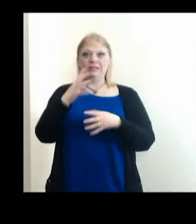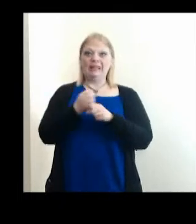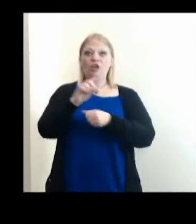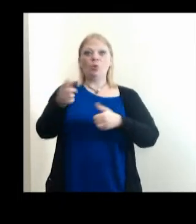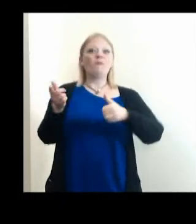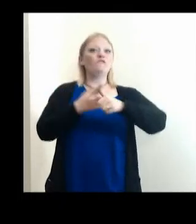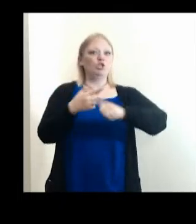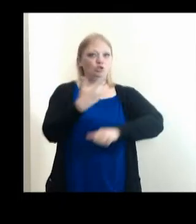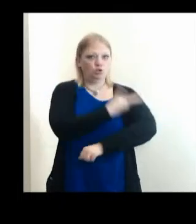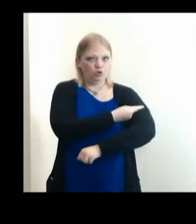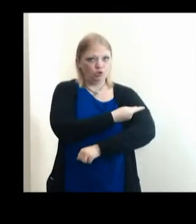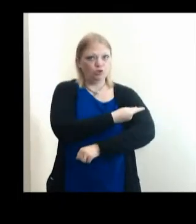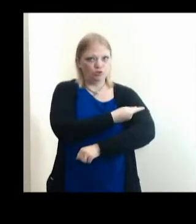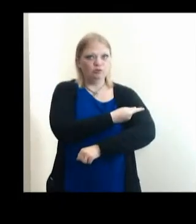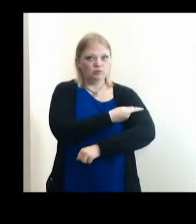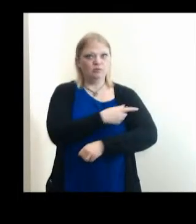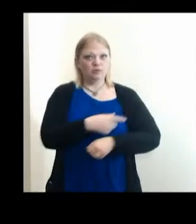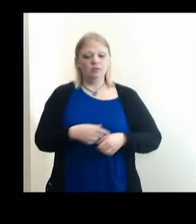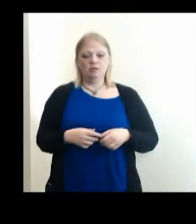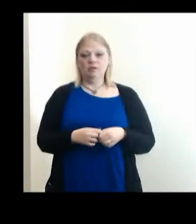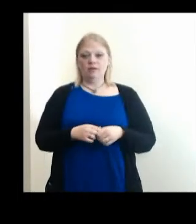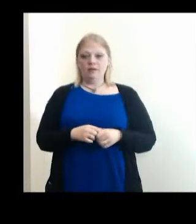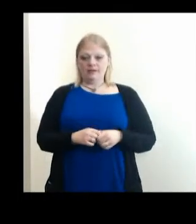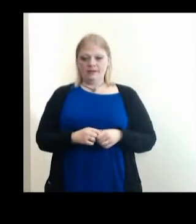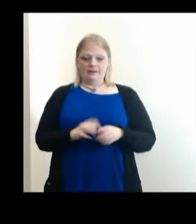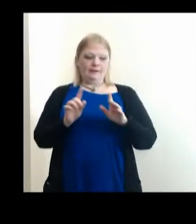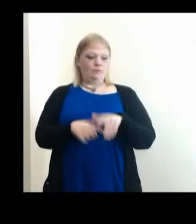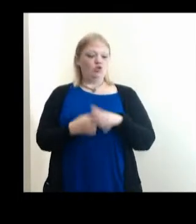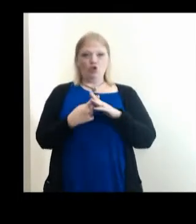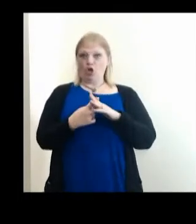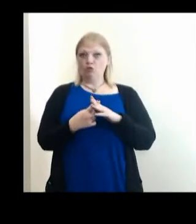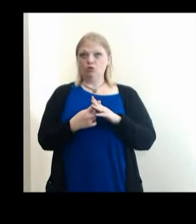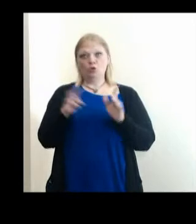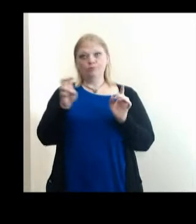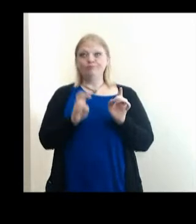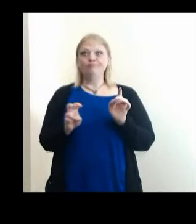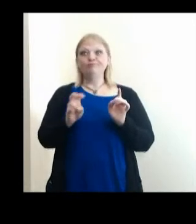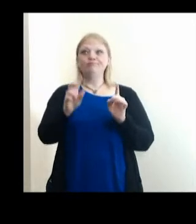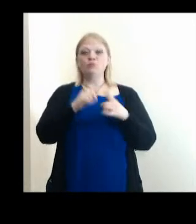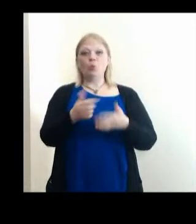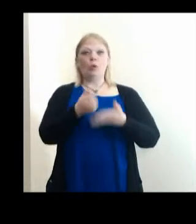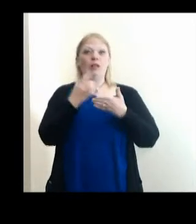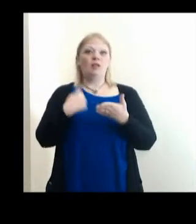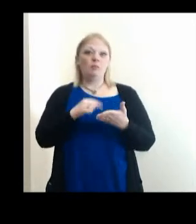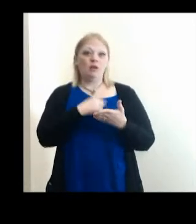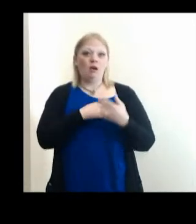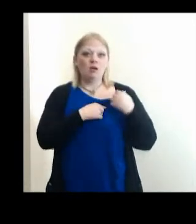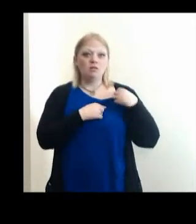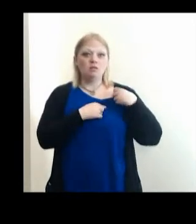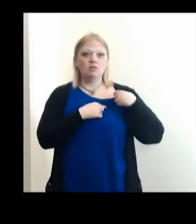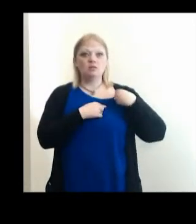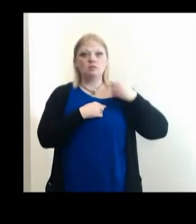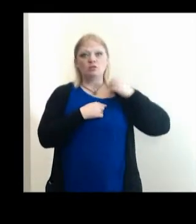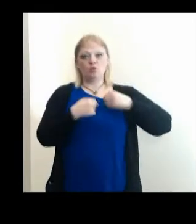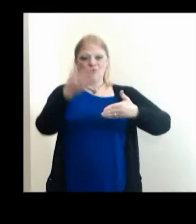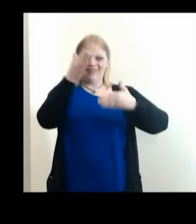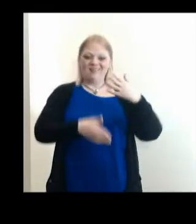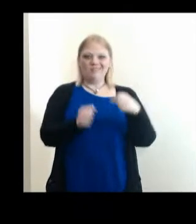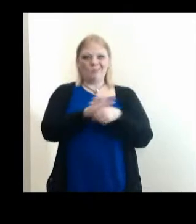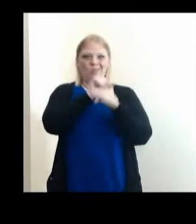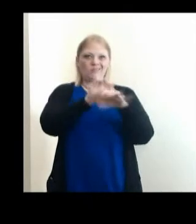dose of COVID-19 vaccine, and start your way into helping us get into ending the